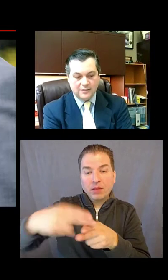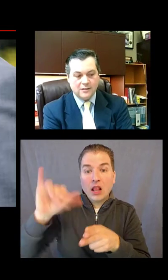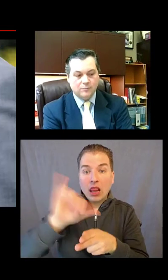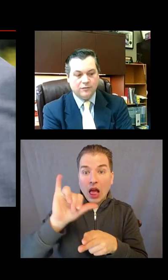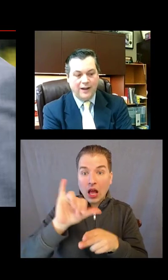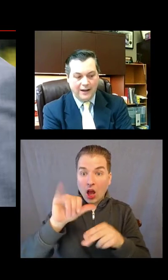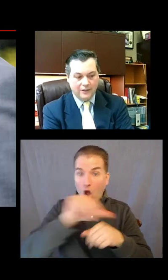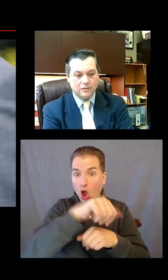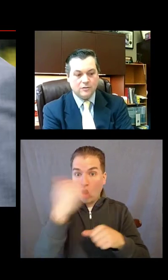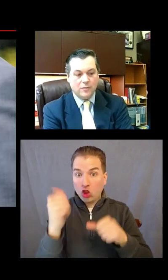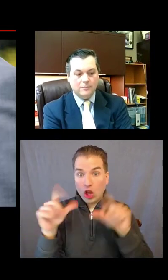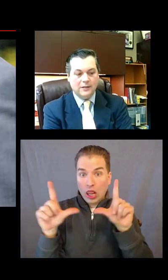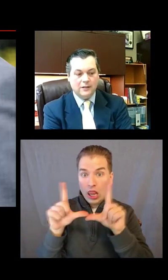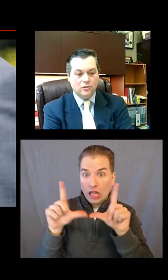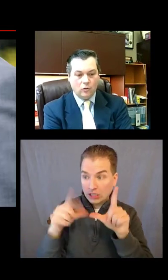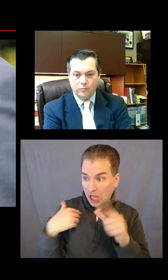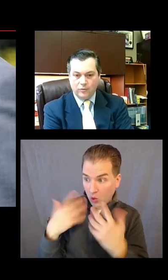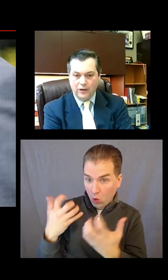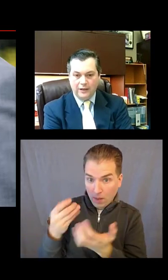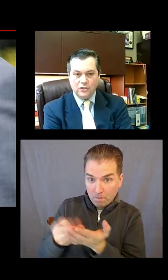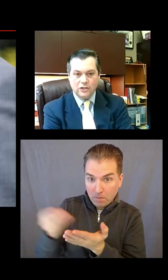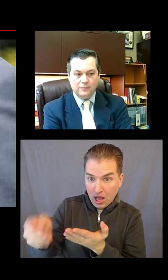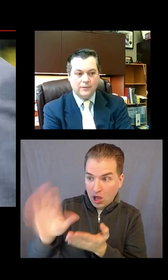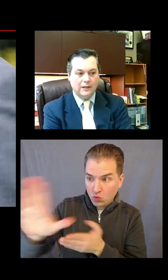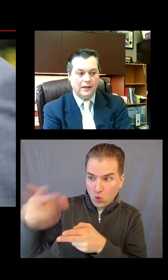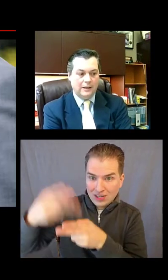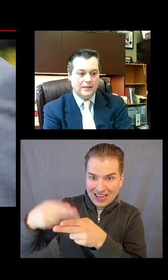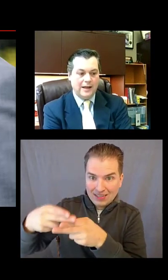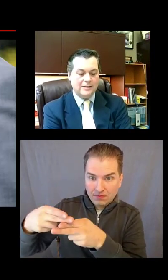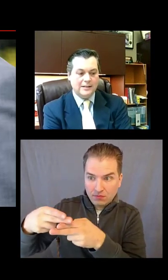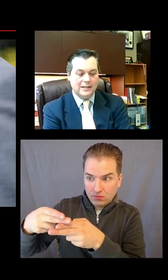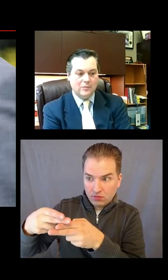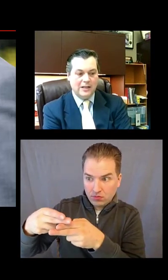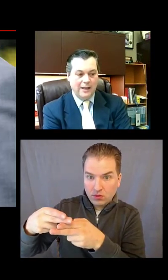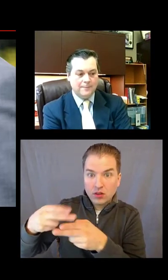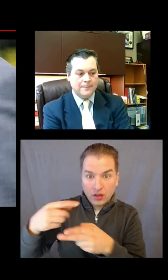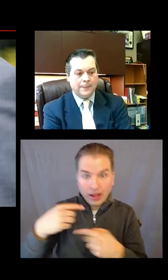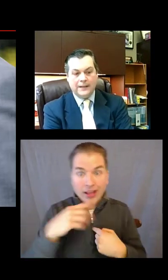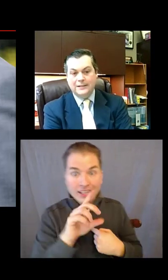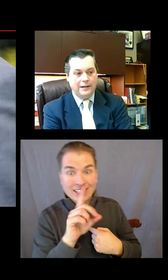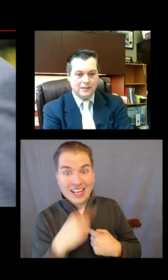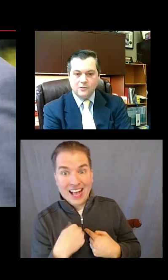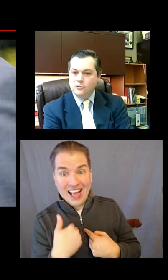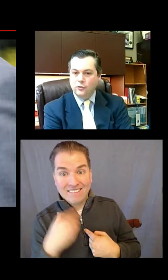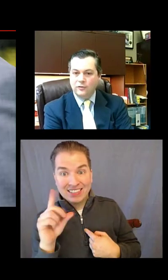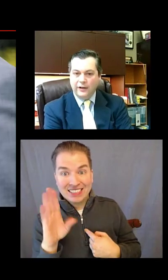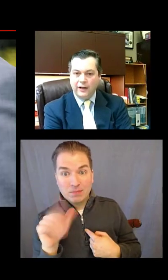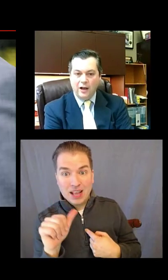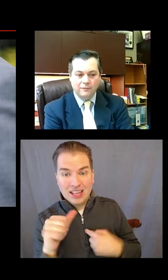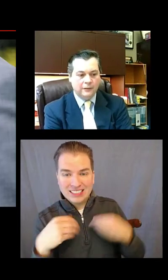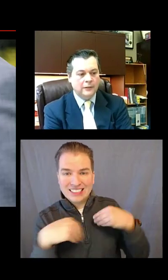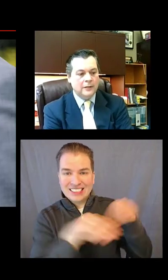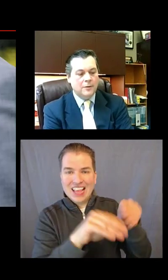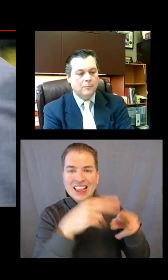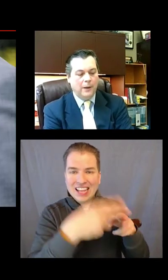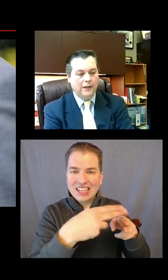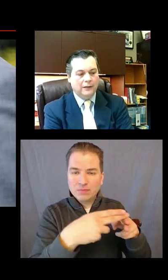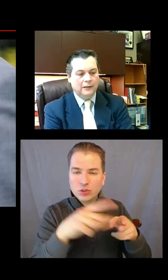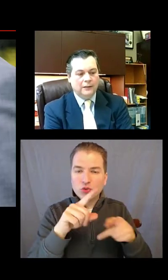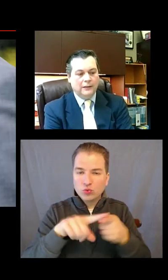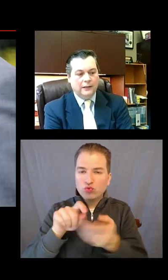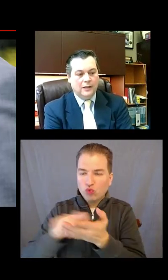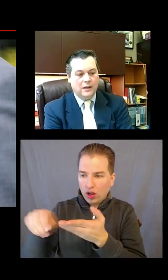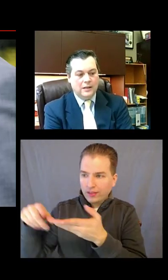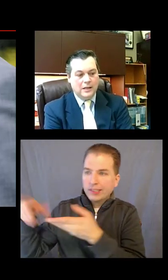often licensed providers might be a sole proprietorship that has gotten a DBA. Dentists do it very often,